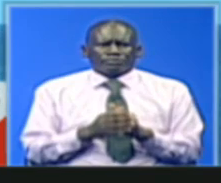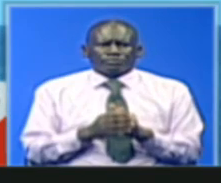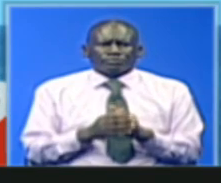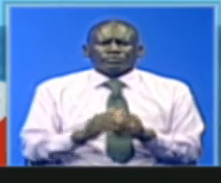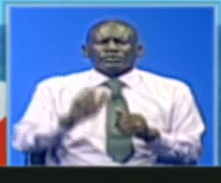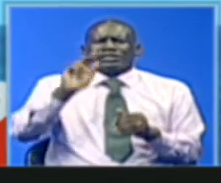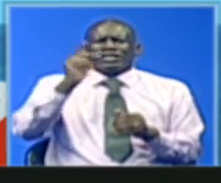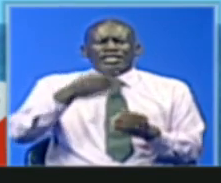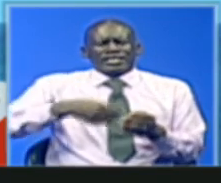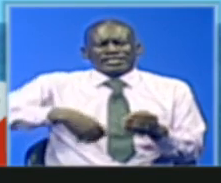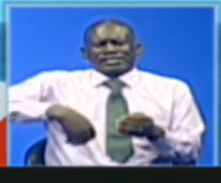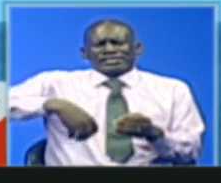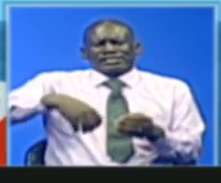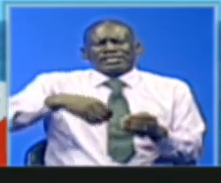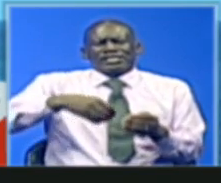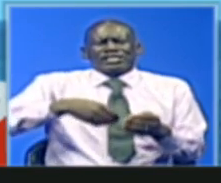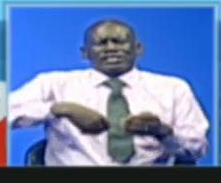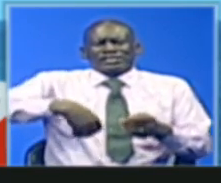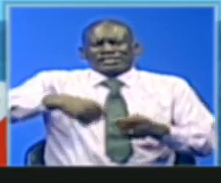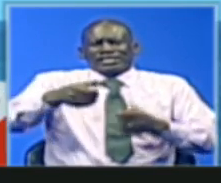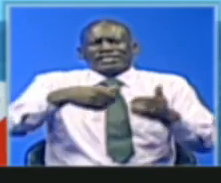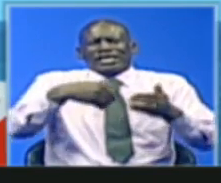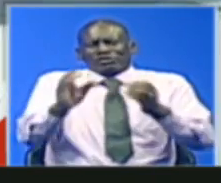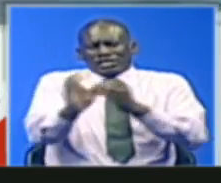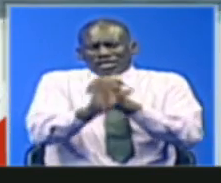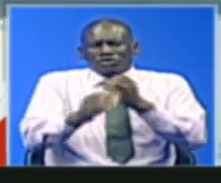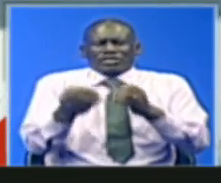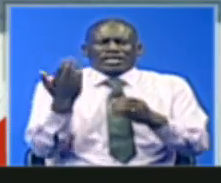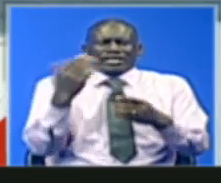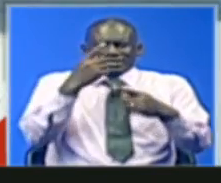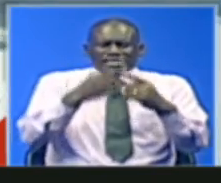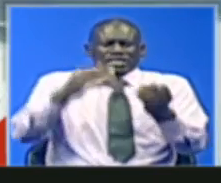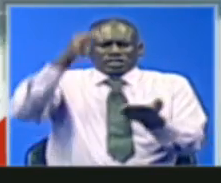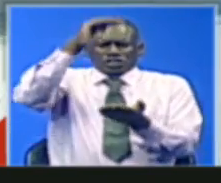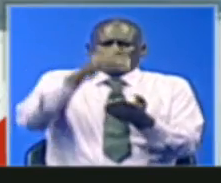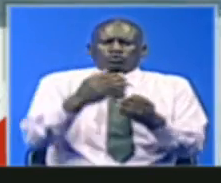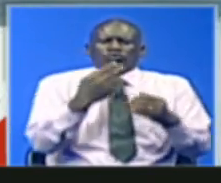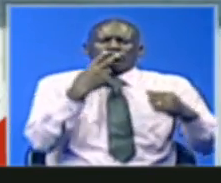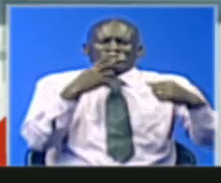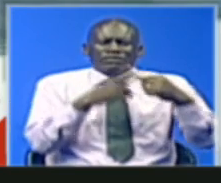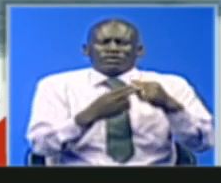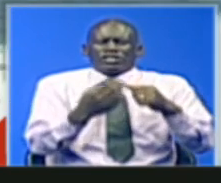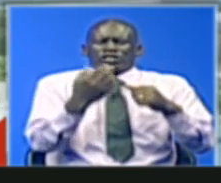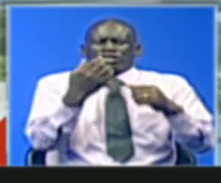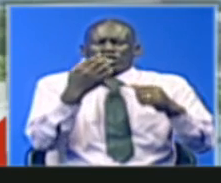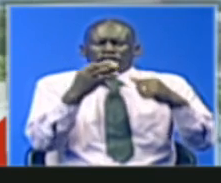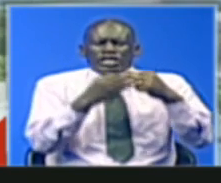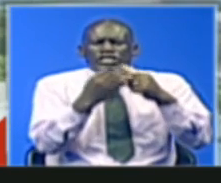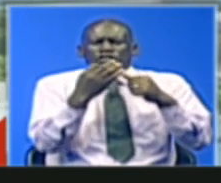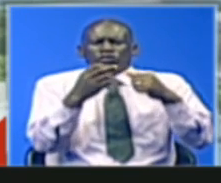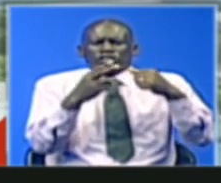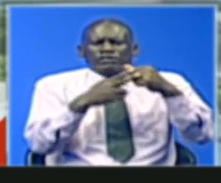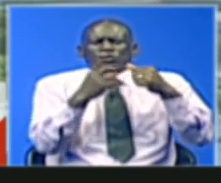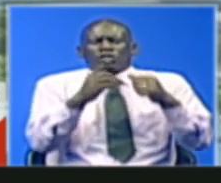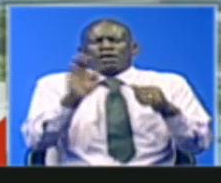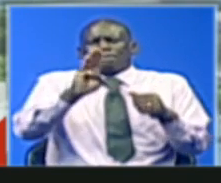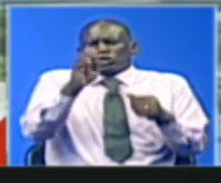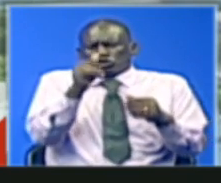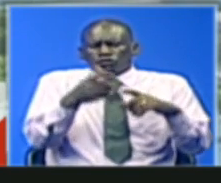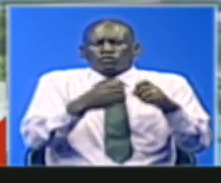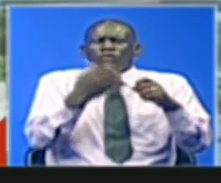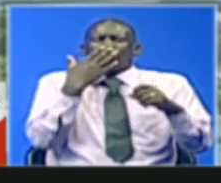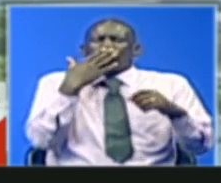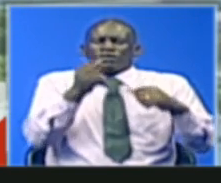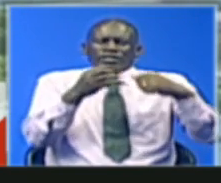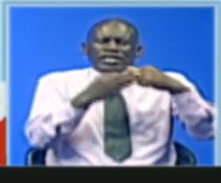Kenya's exports last year declined marginally to 578.1 billion shillings from 581 billion shillings in